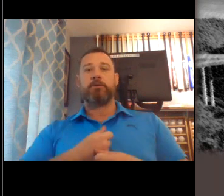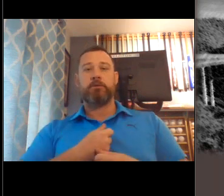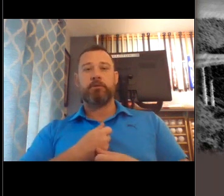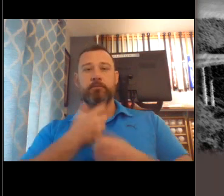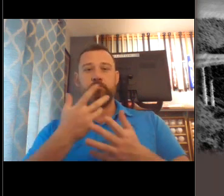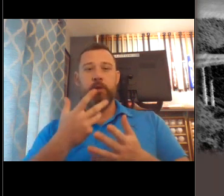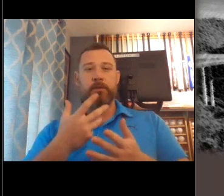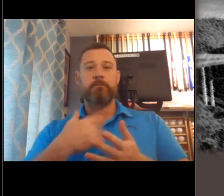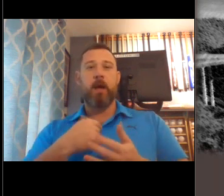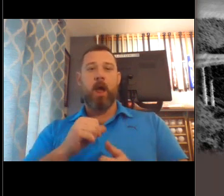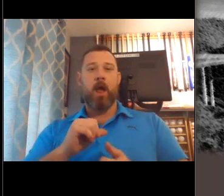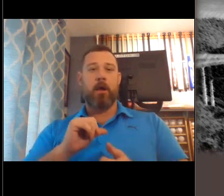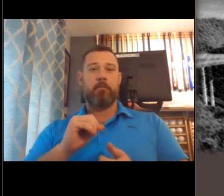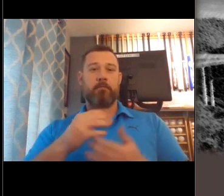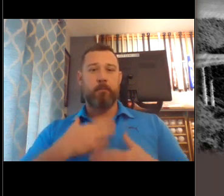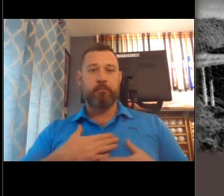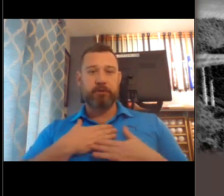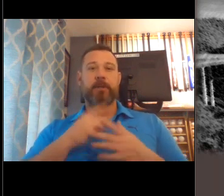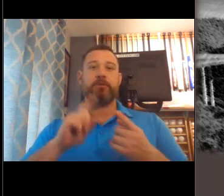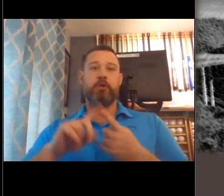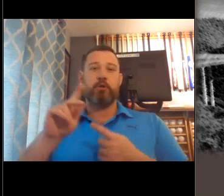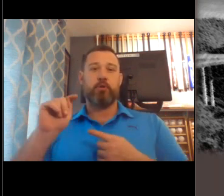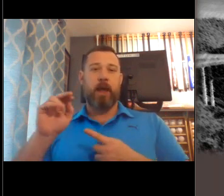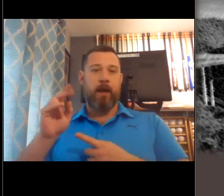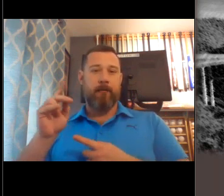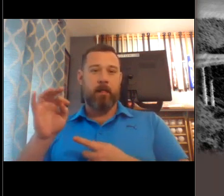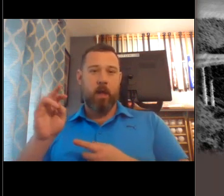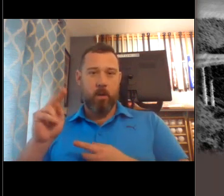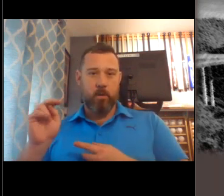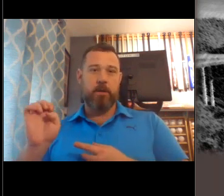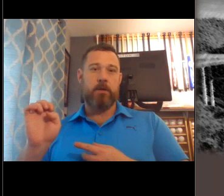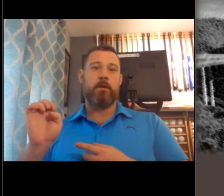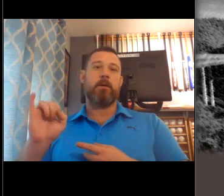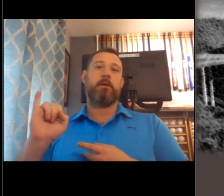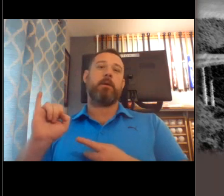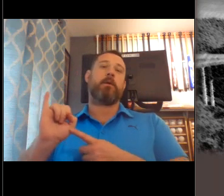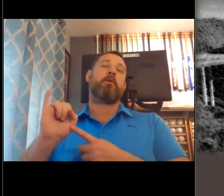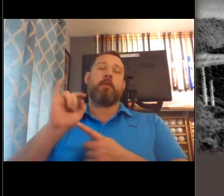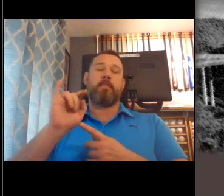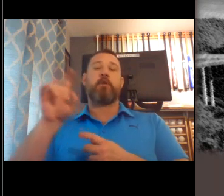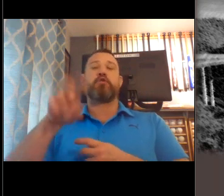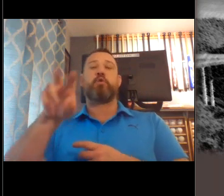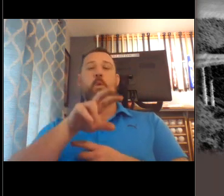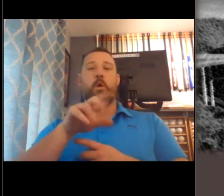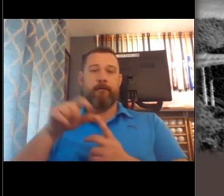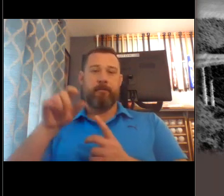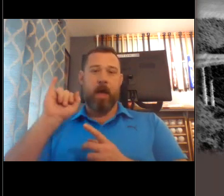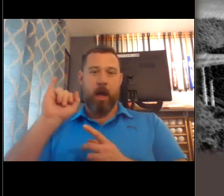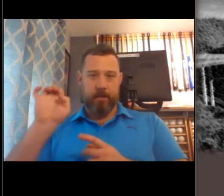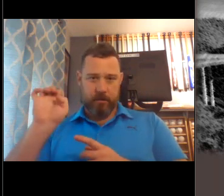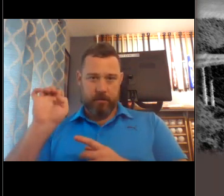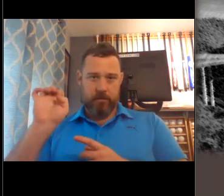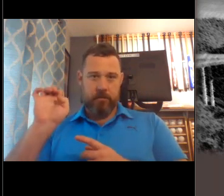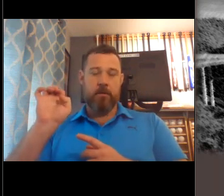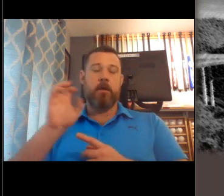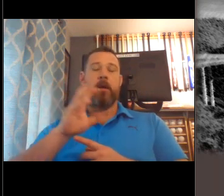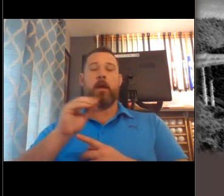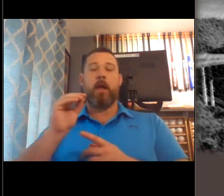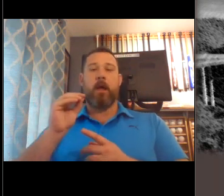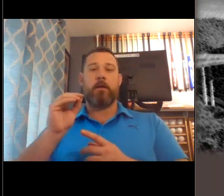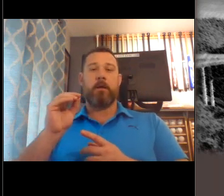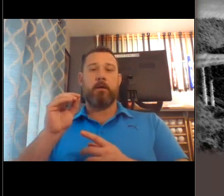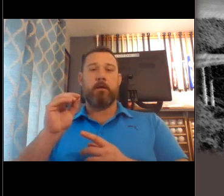sincere appreciation to Commissioner Tavallone for arranging the tour of the Inland Empire, and also Executive